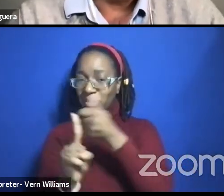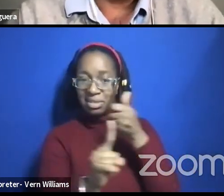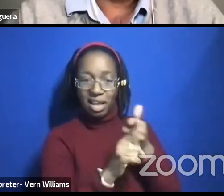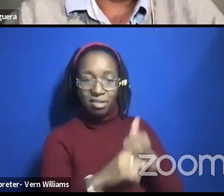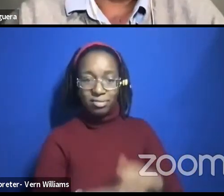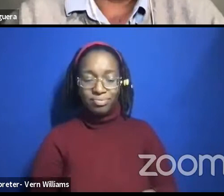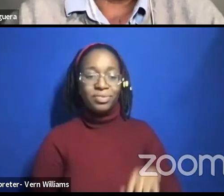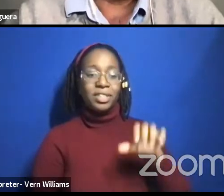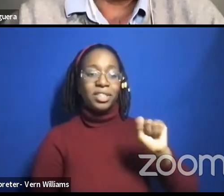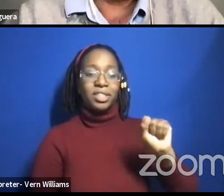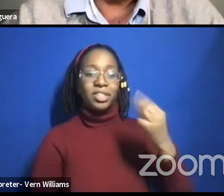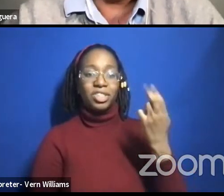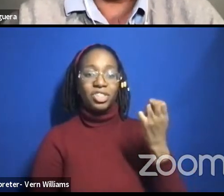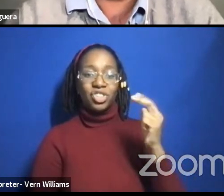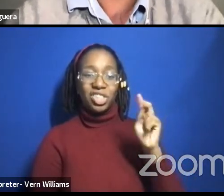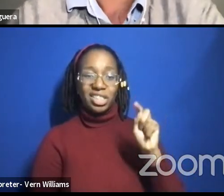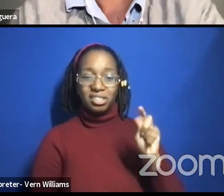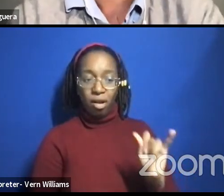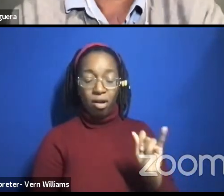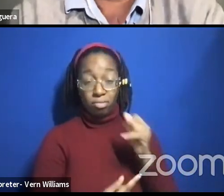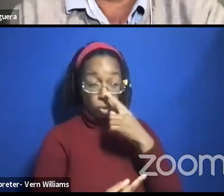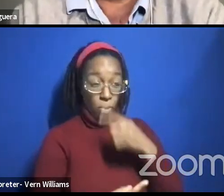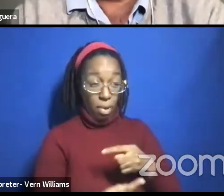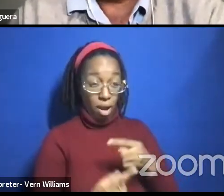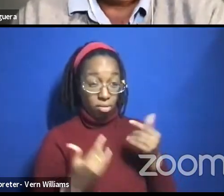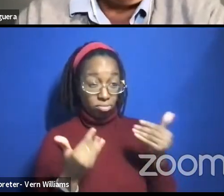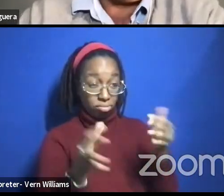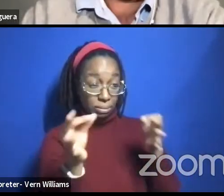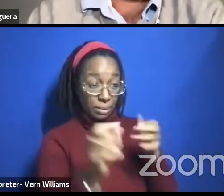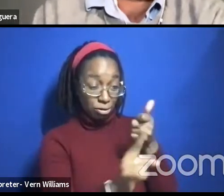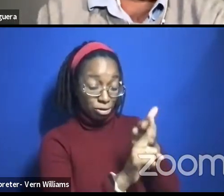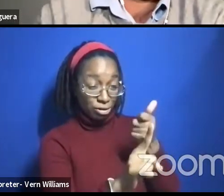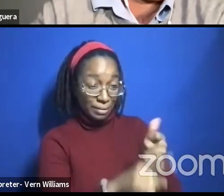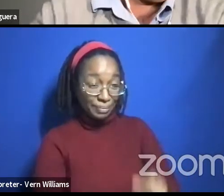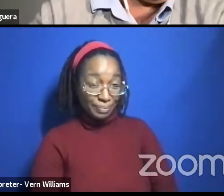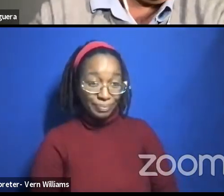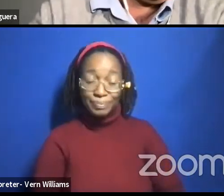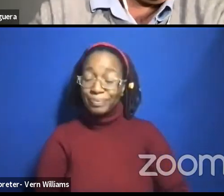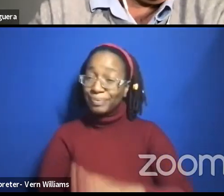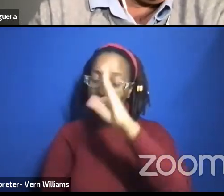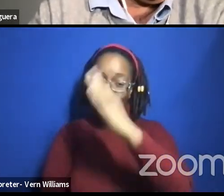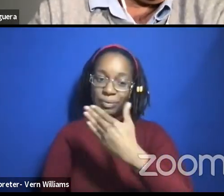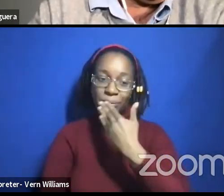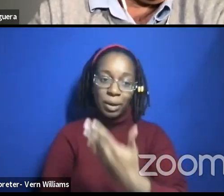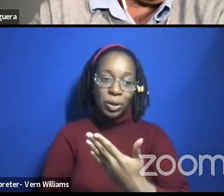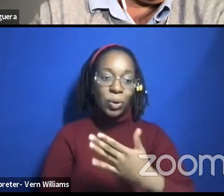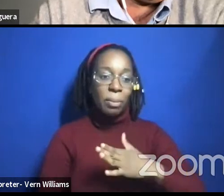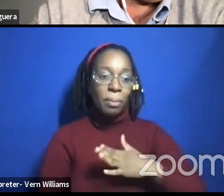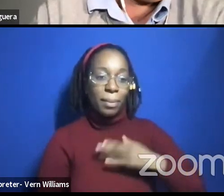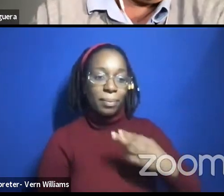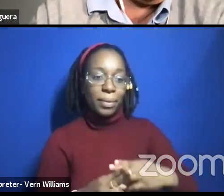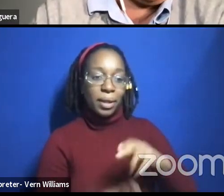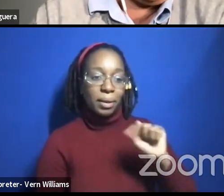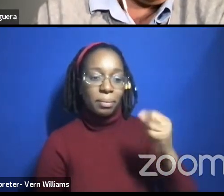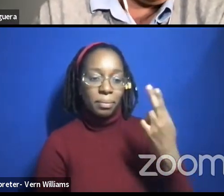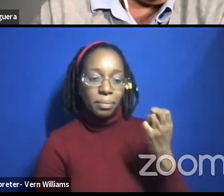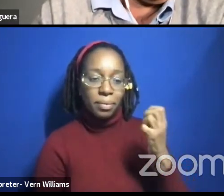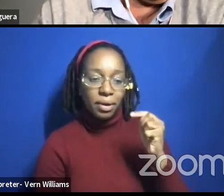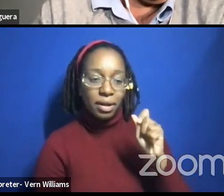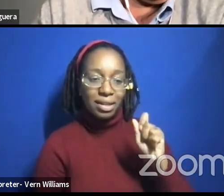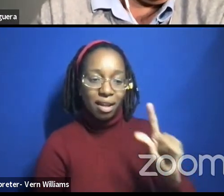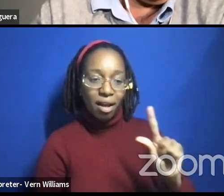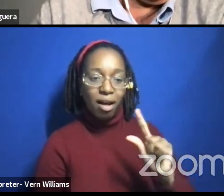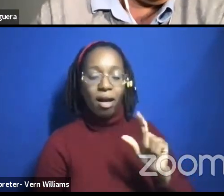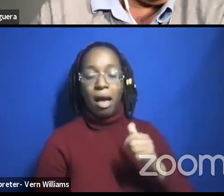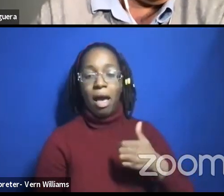first. Thank you, Isaac. My name is Sheetal. I go by she, her. I am